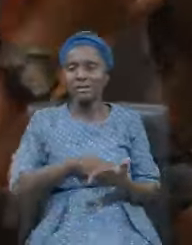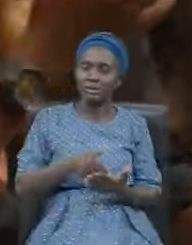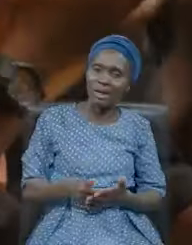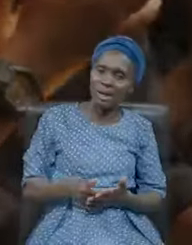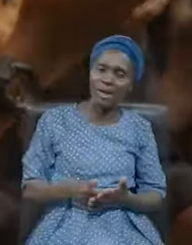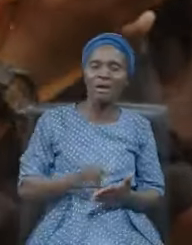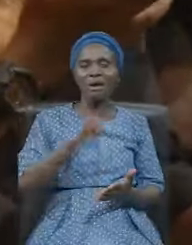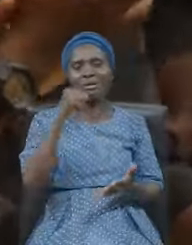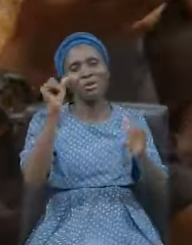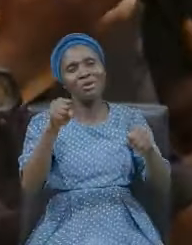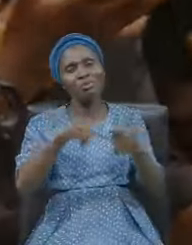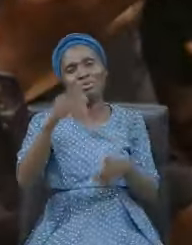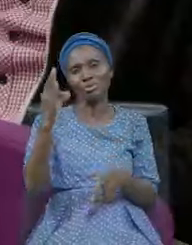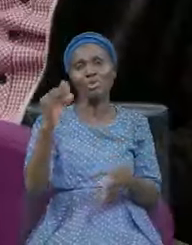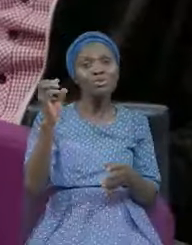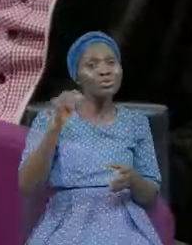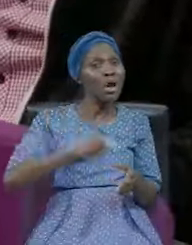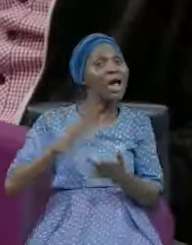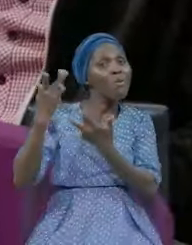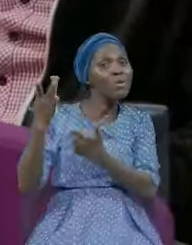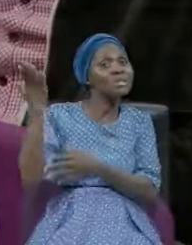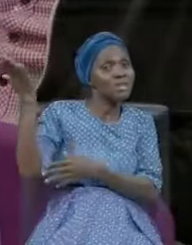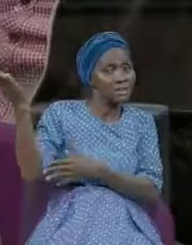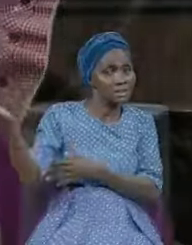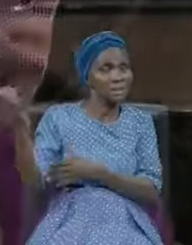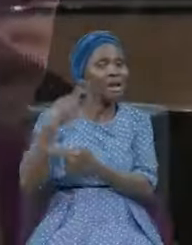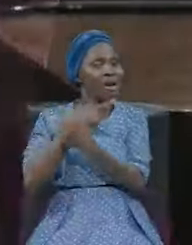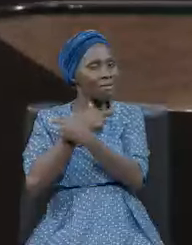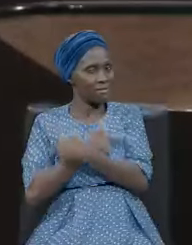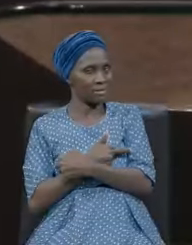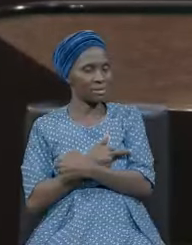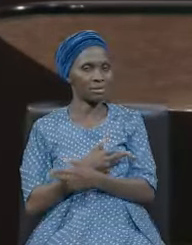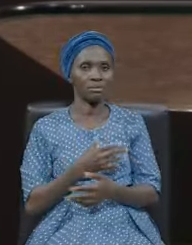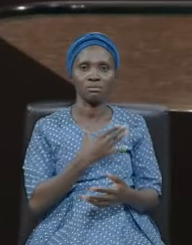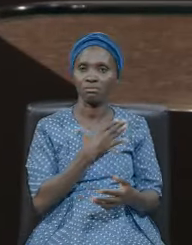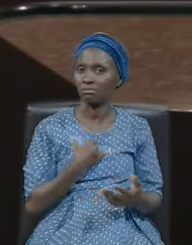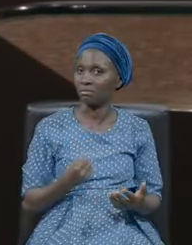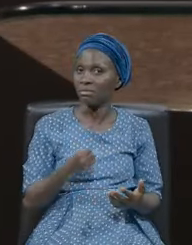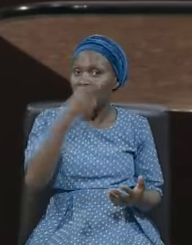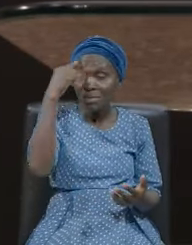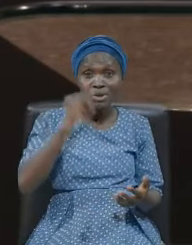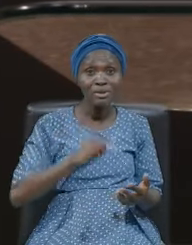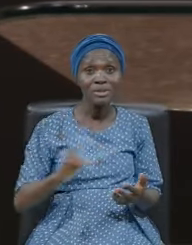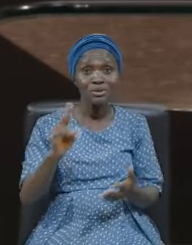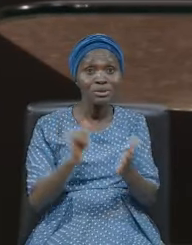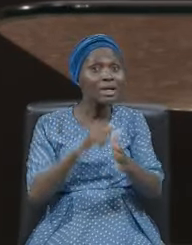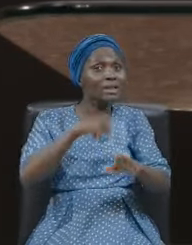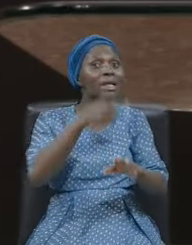preach again. So I waited. And because I spent that time, they told you